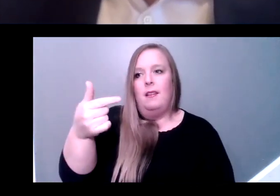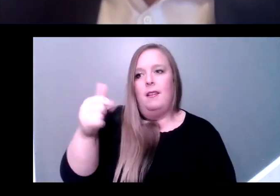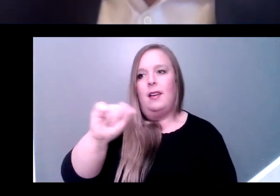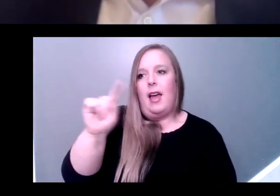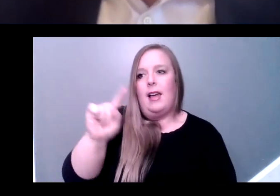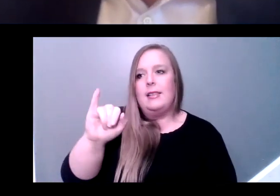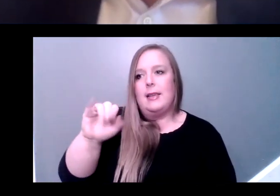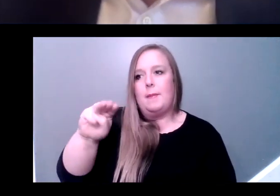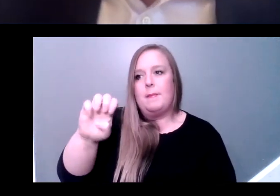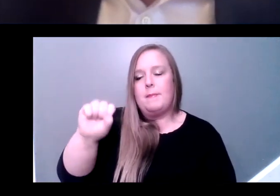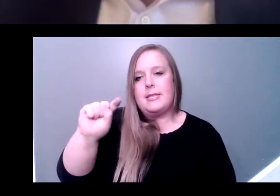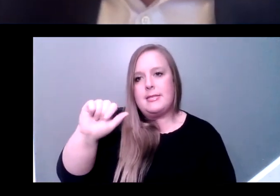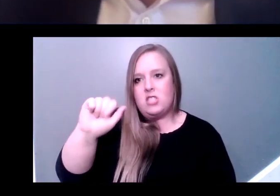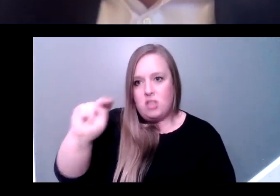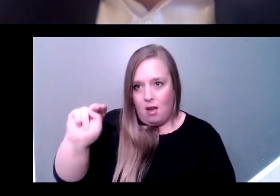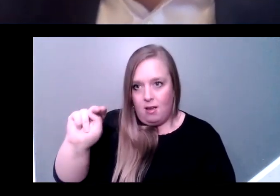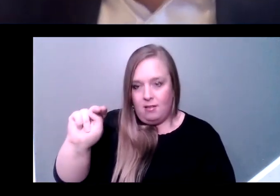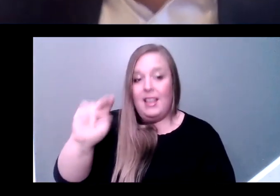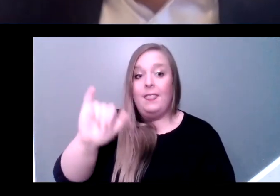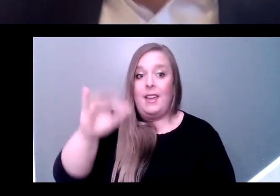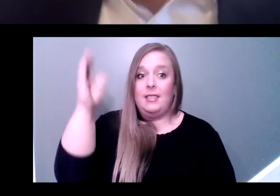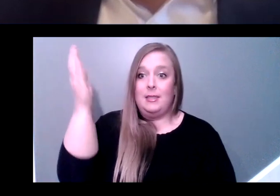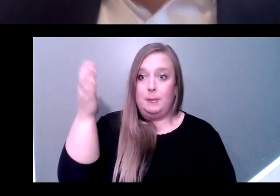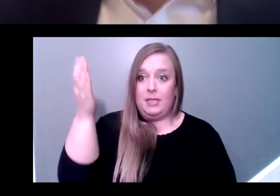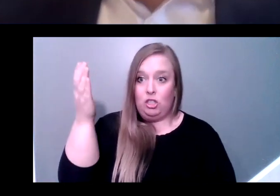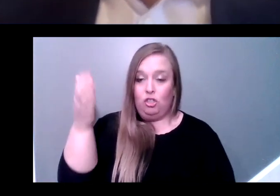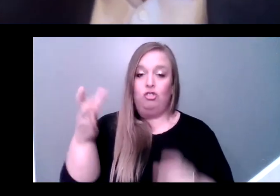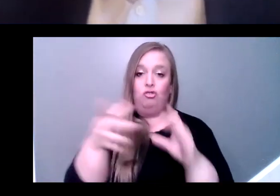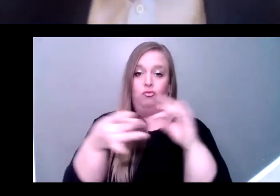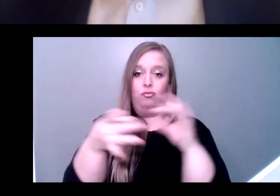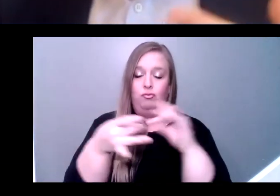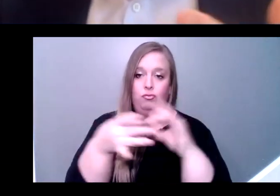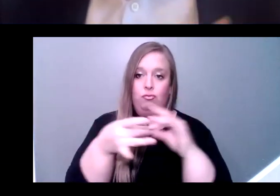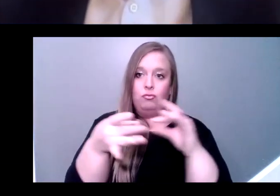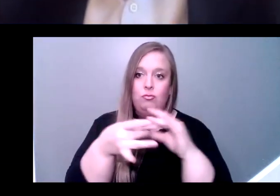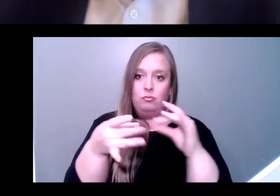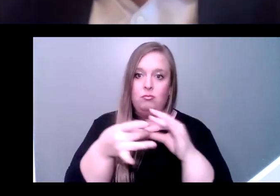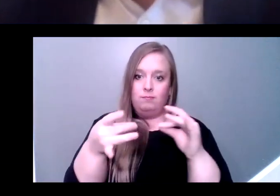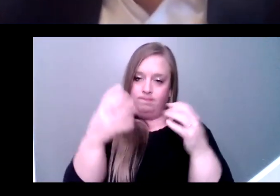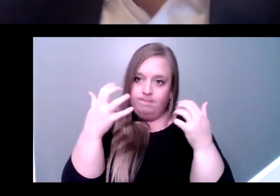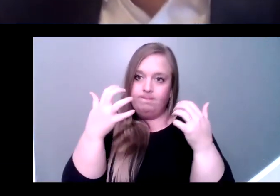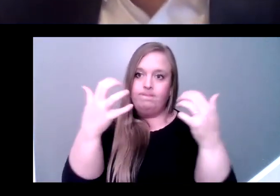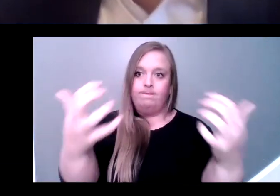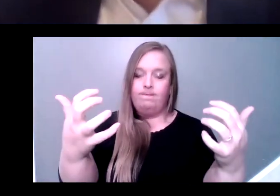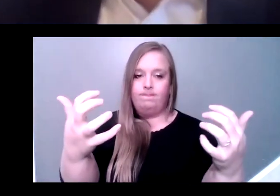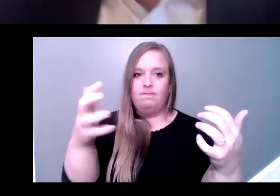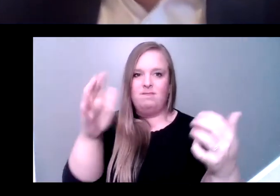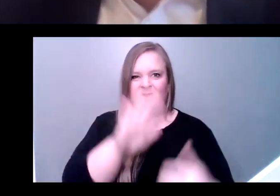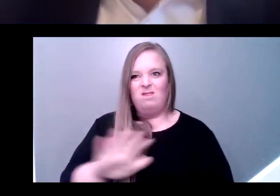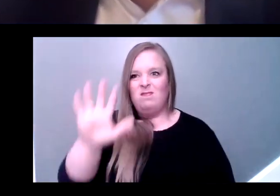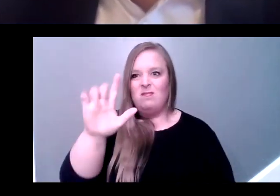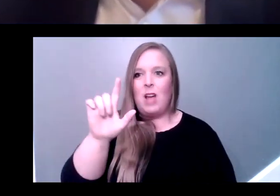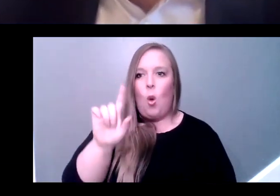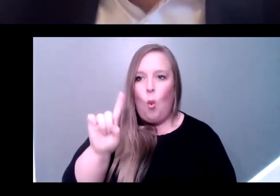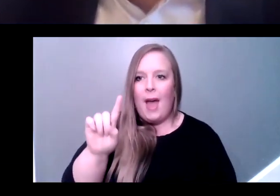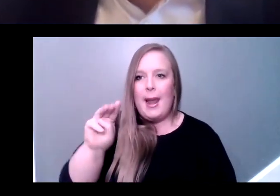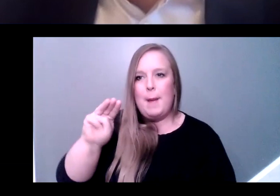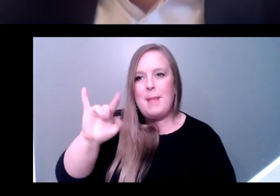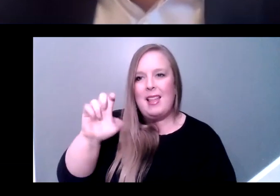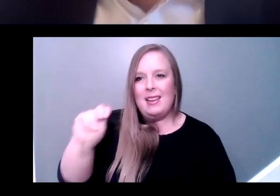the 600th anniversary of the Battle of Kosovo. And this is at a